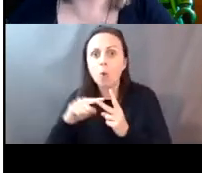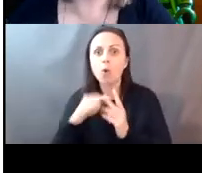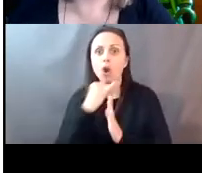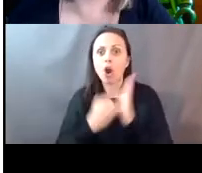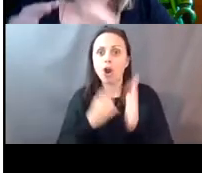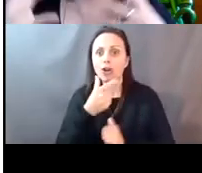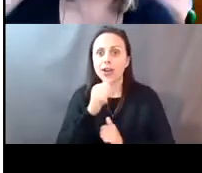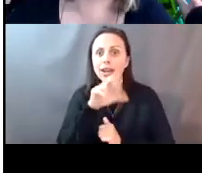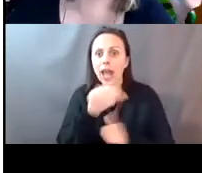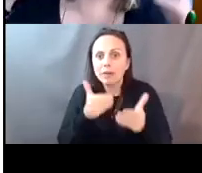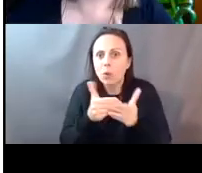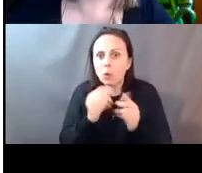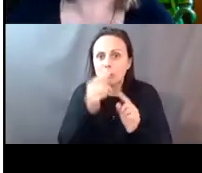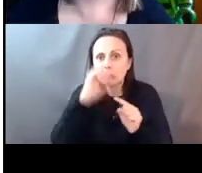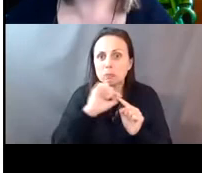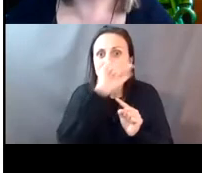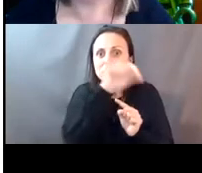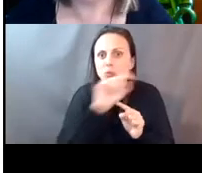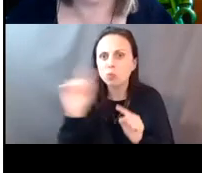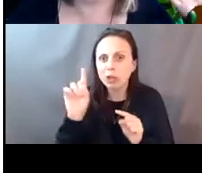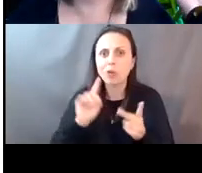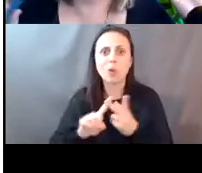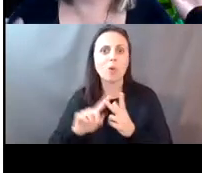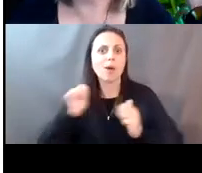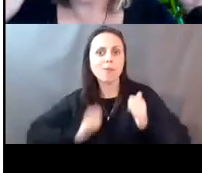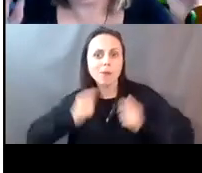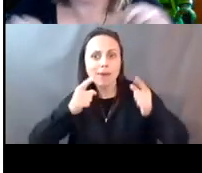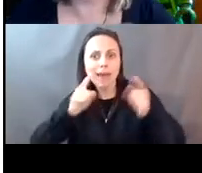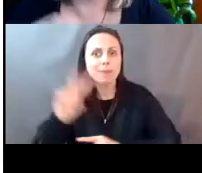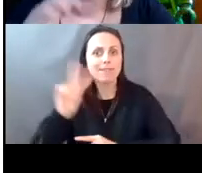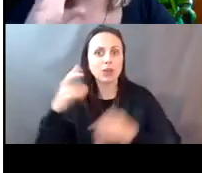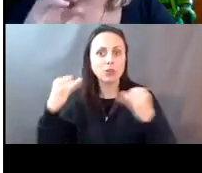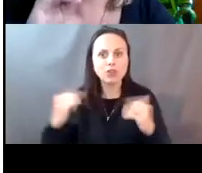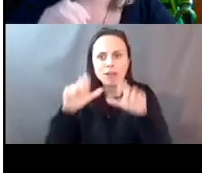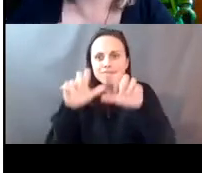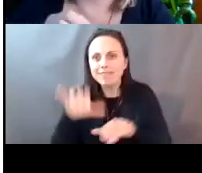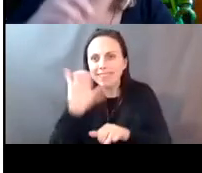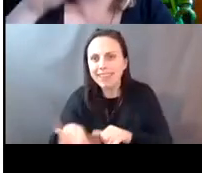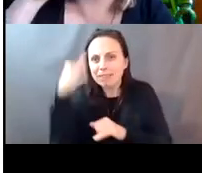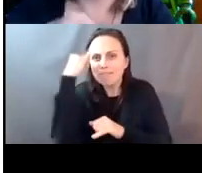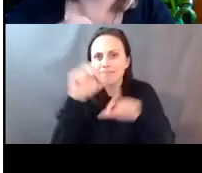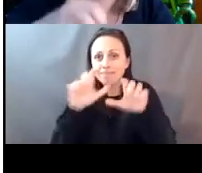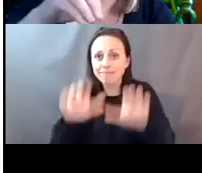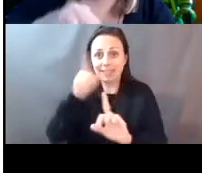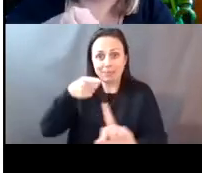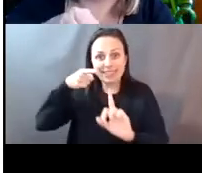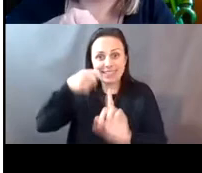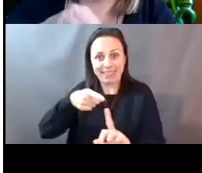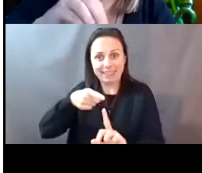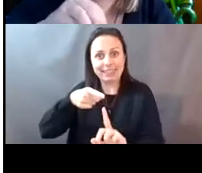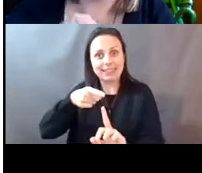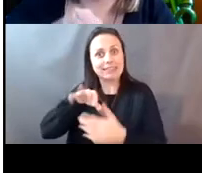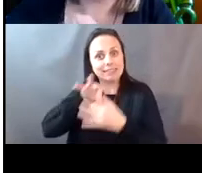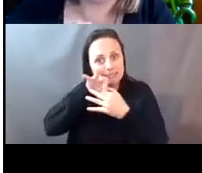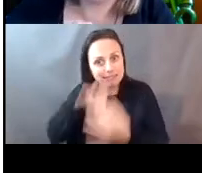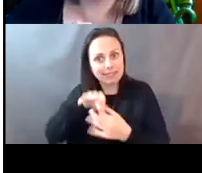me, or, performances in Vancouver today, all of these things that are very specific and grounded in